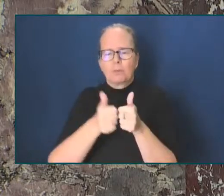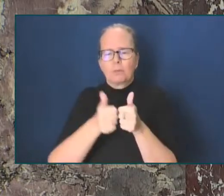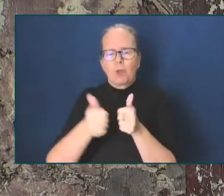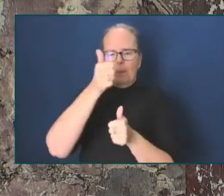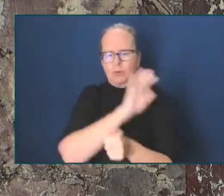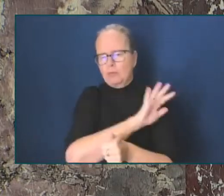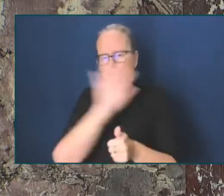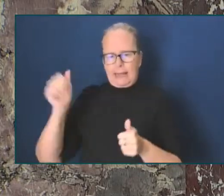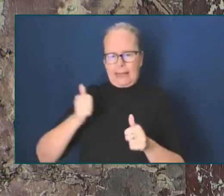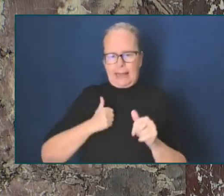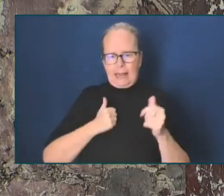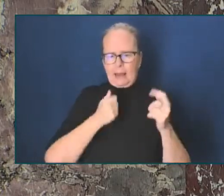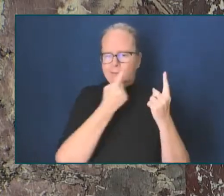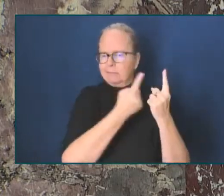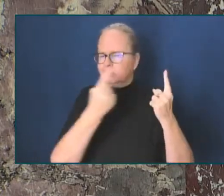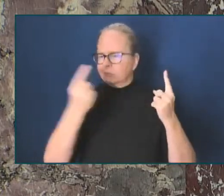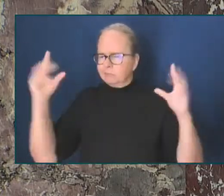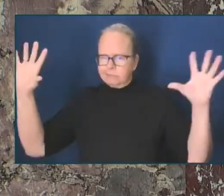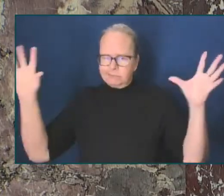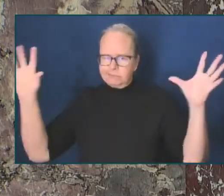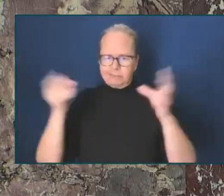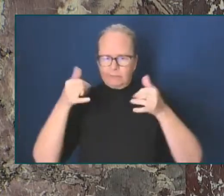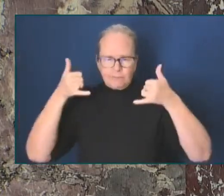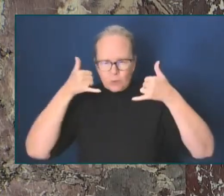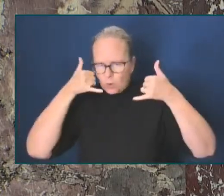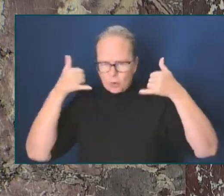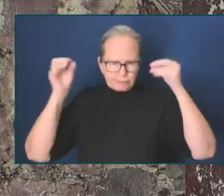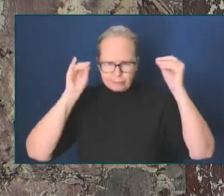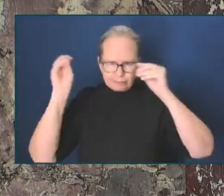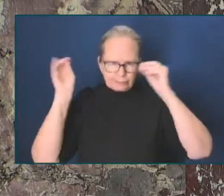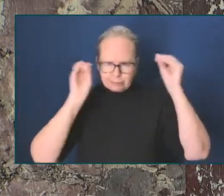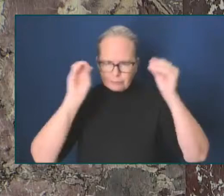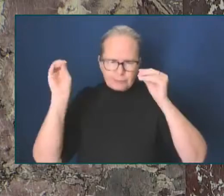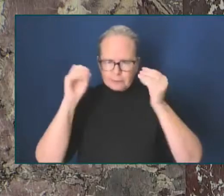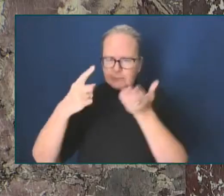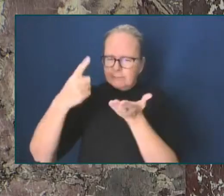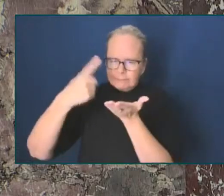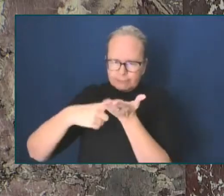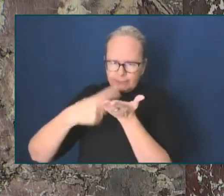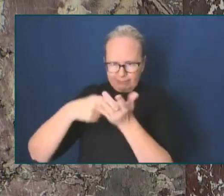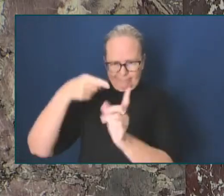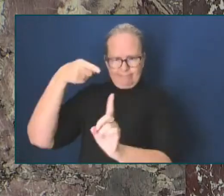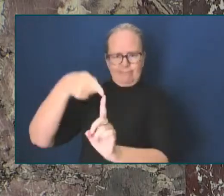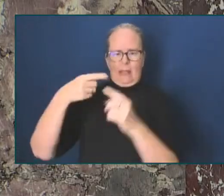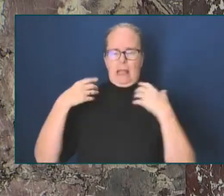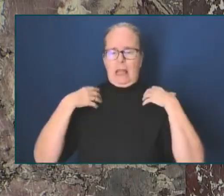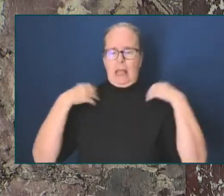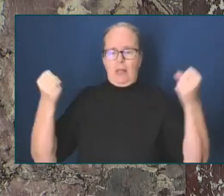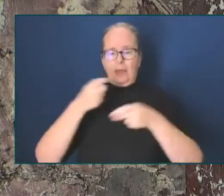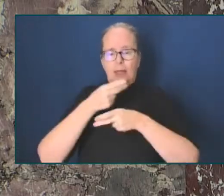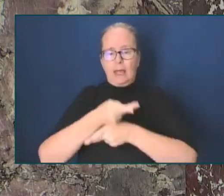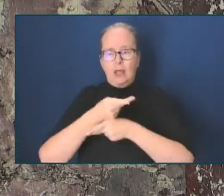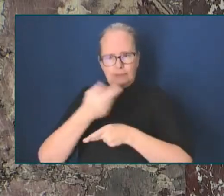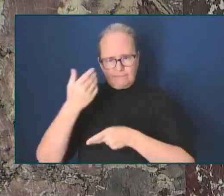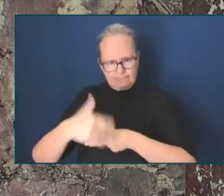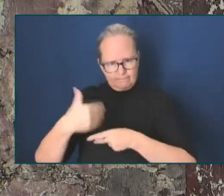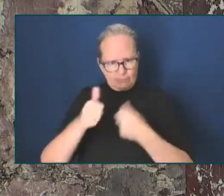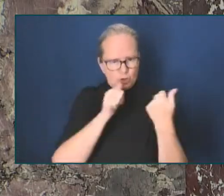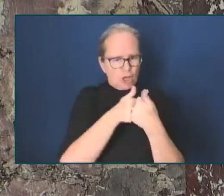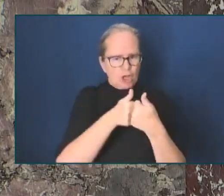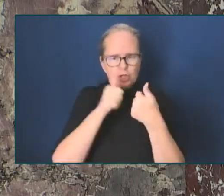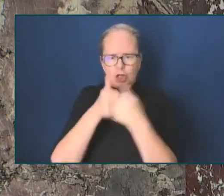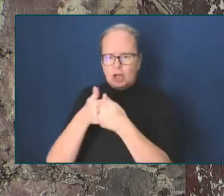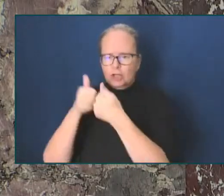in their provinces and territories as well around healthcare and how we're all going to work together with the federal government to address this critically important issue for